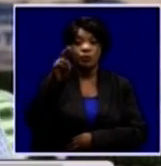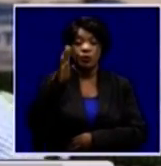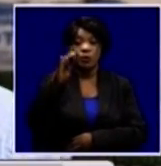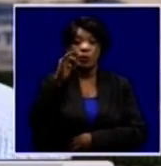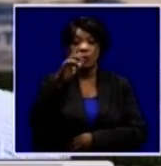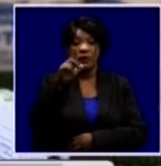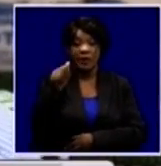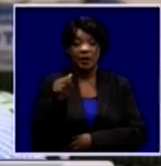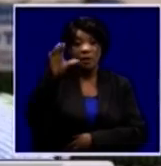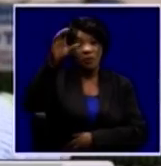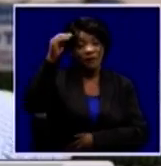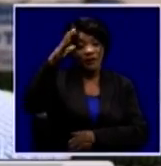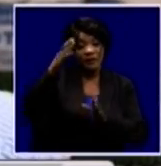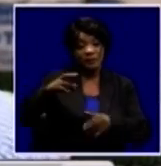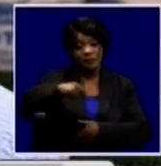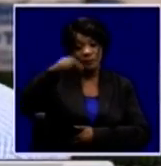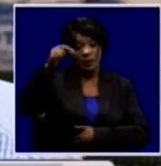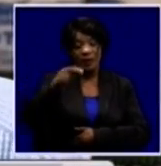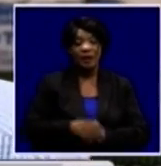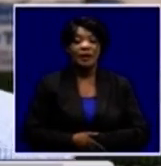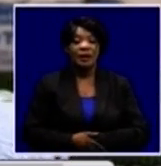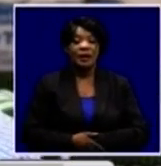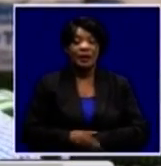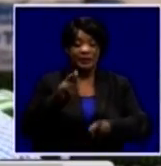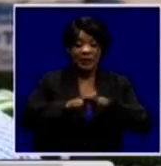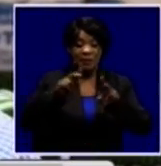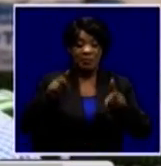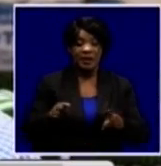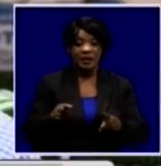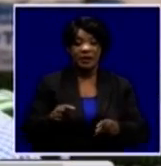Northern and the chairman in charge of legal in our party.